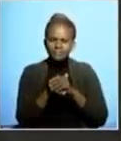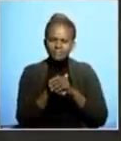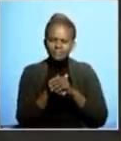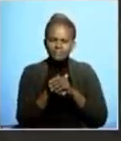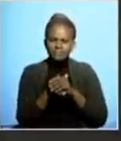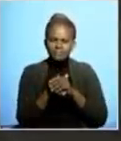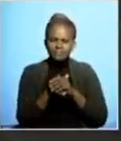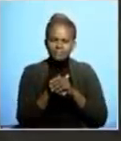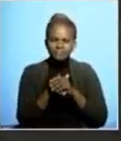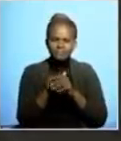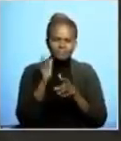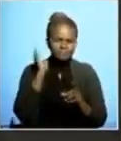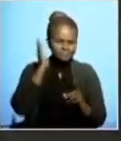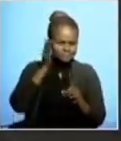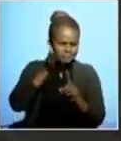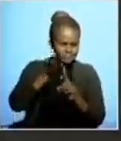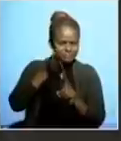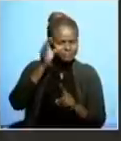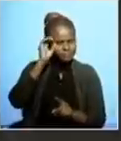directing opinion,